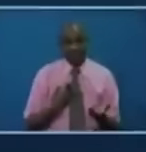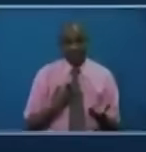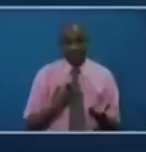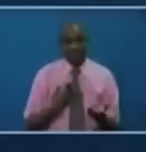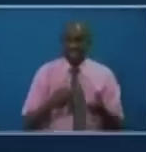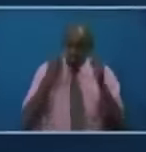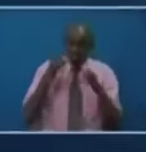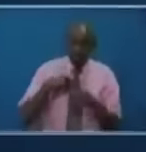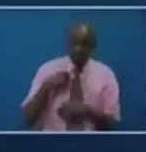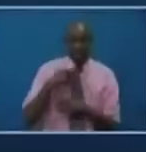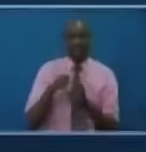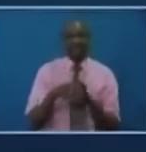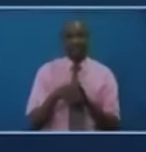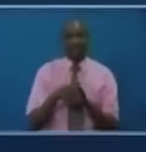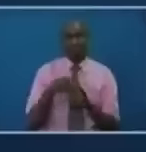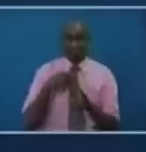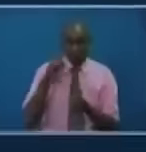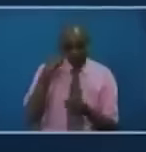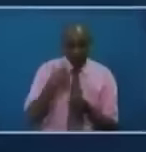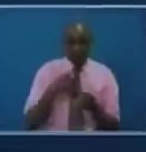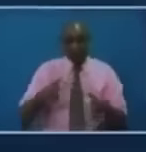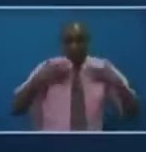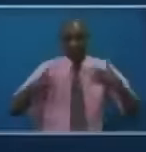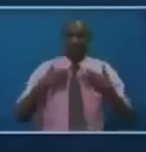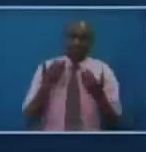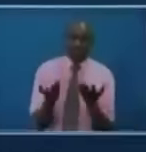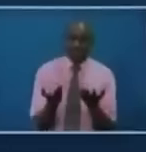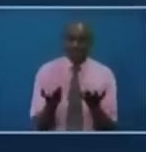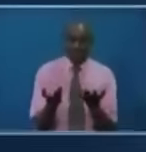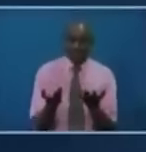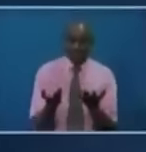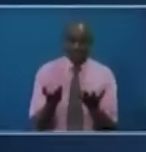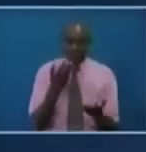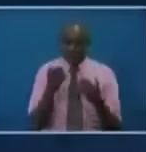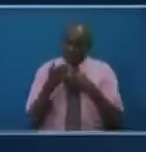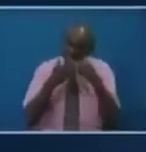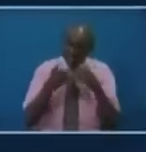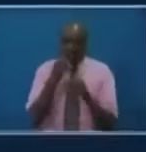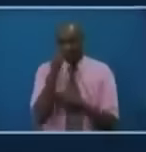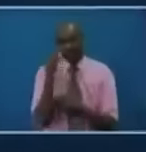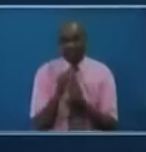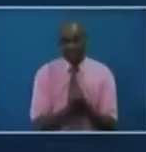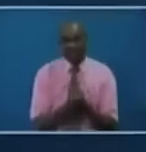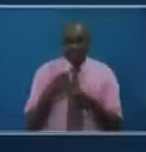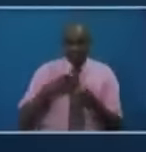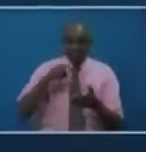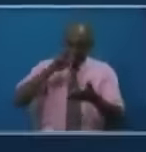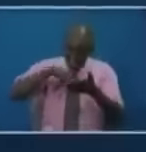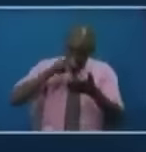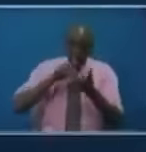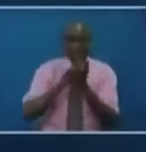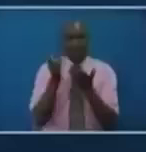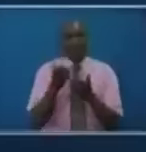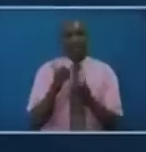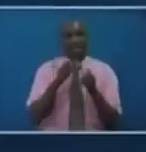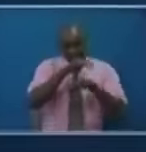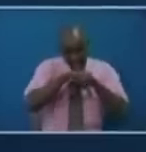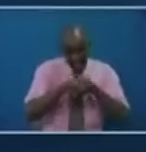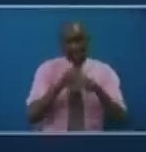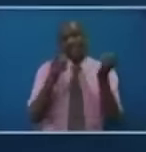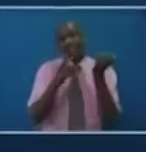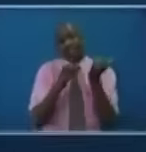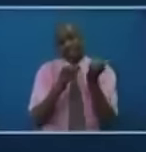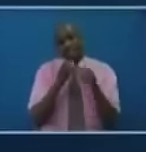49? Come on, I breathe out. I can breathe in, I can fika. I can karibia 50. I have read Biblia 3, ya Kizugu, ya